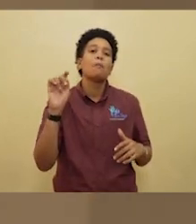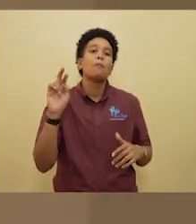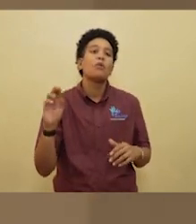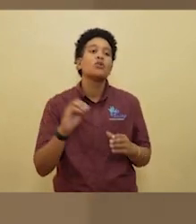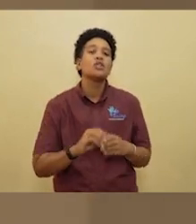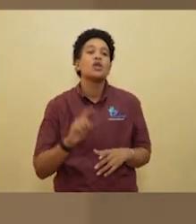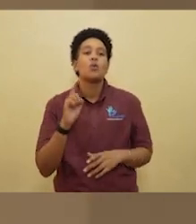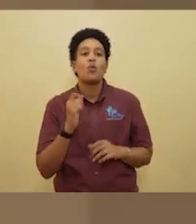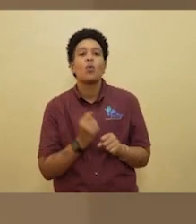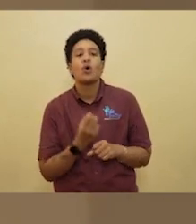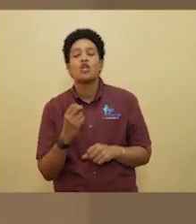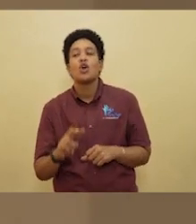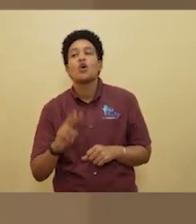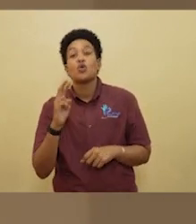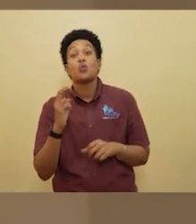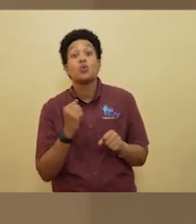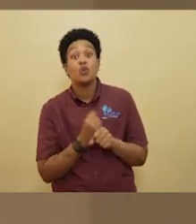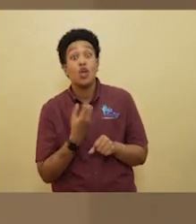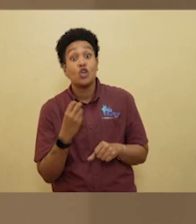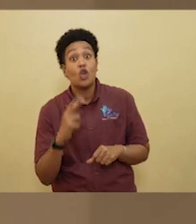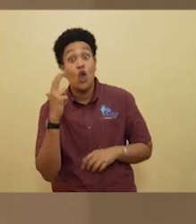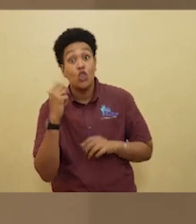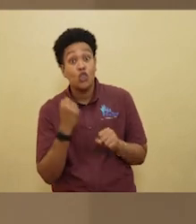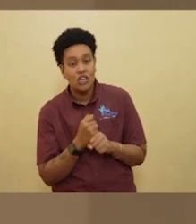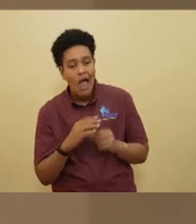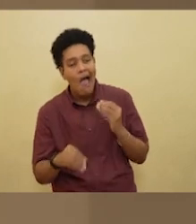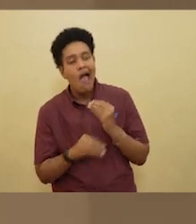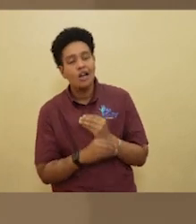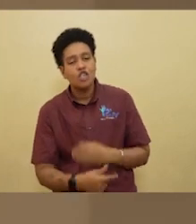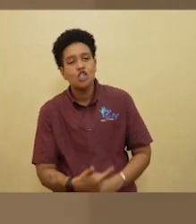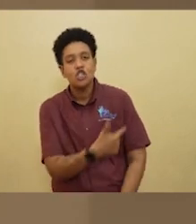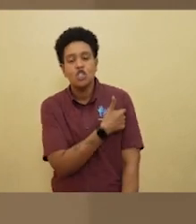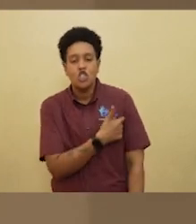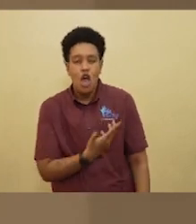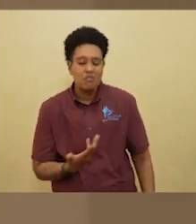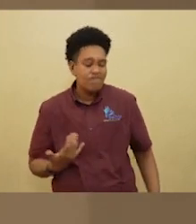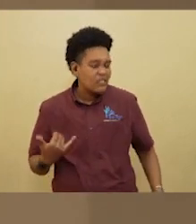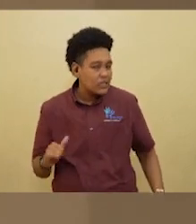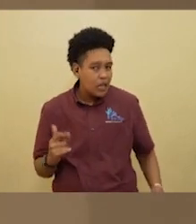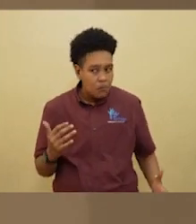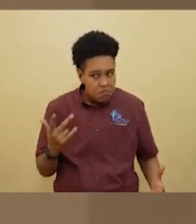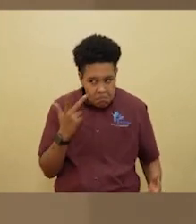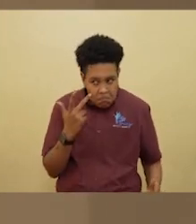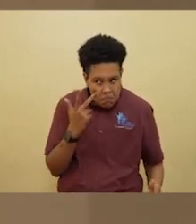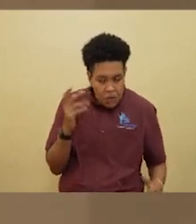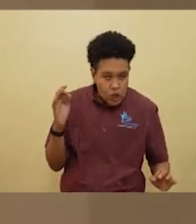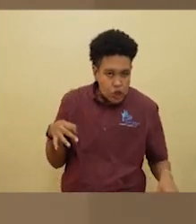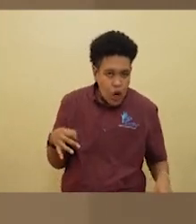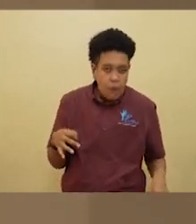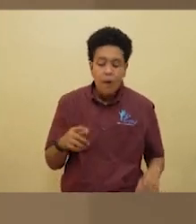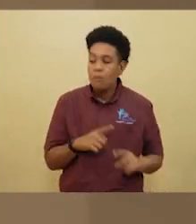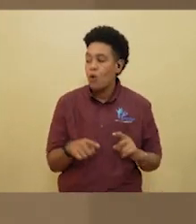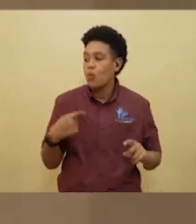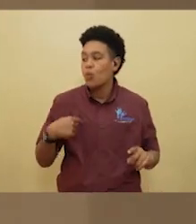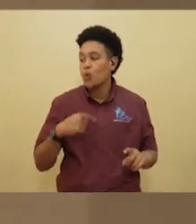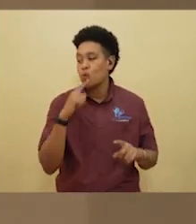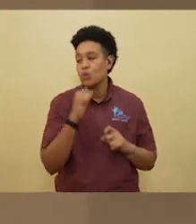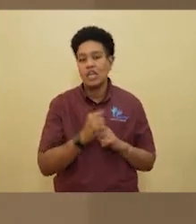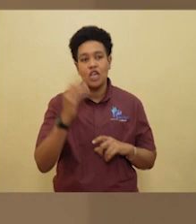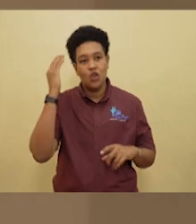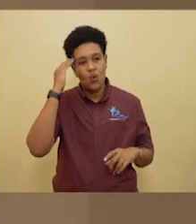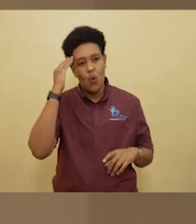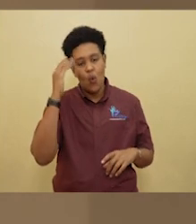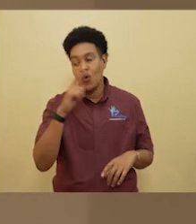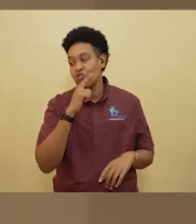year or two years or three years. That is still to be determined. But we do know that the